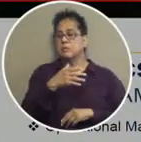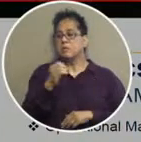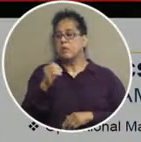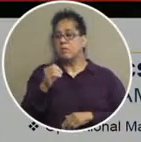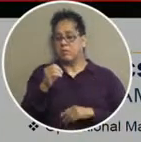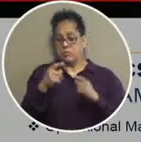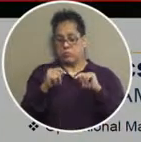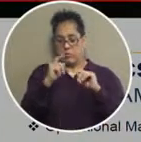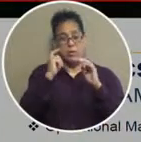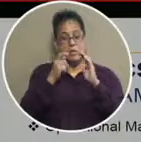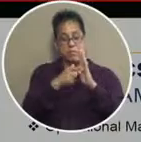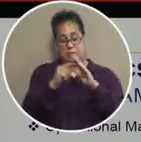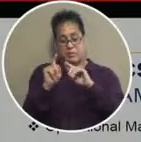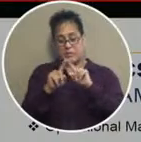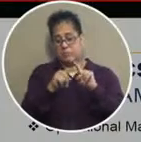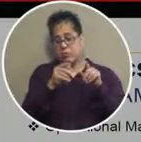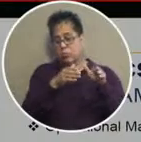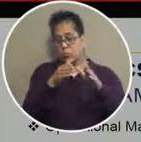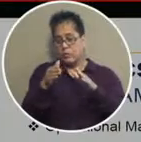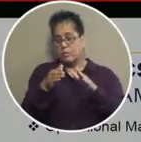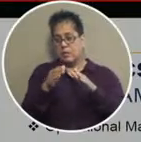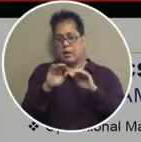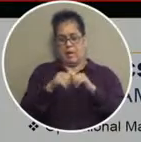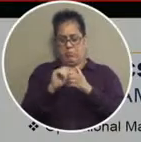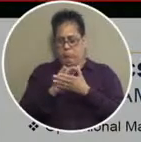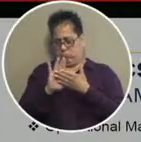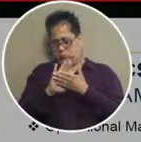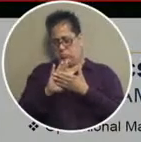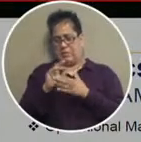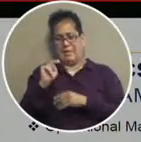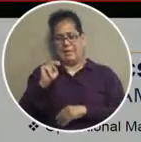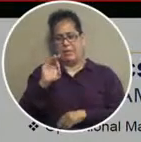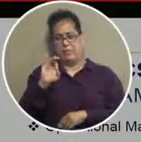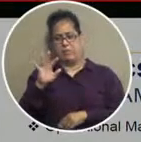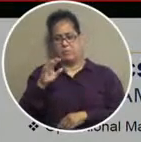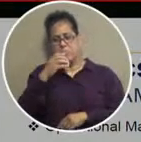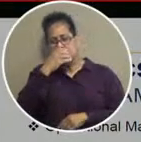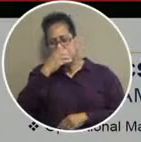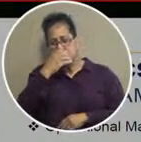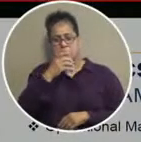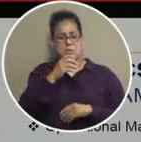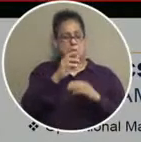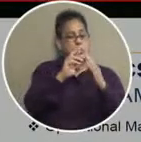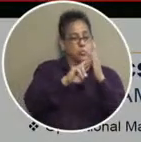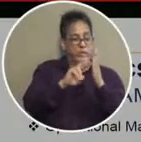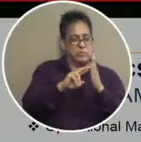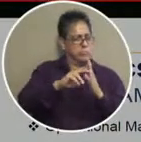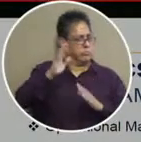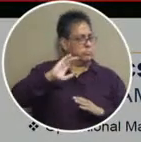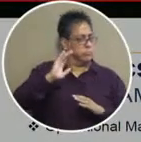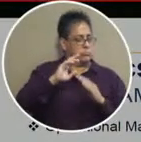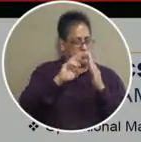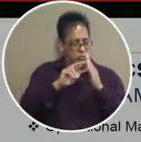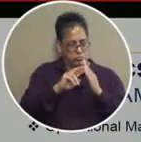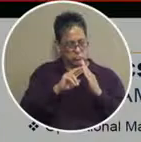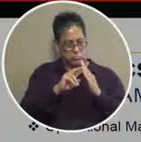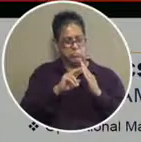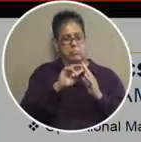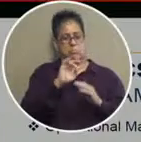to identify ways that we could clean N95s, and did a lot of research several years ago on that. And when